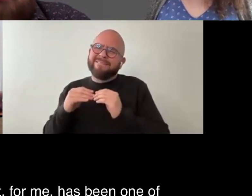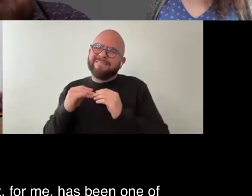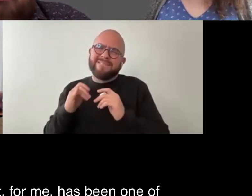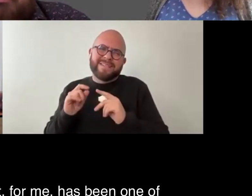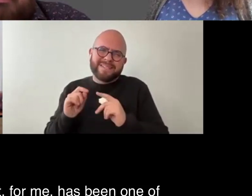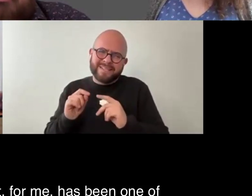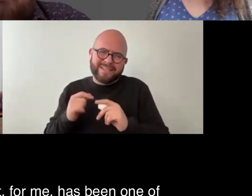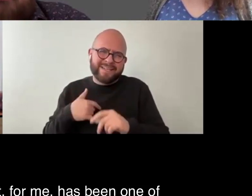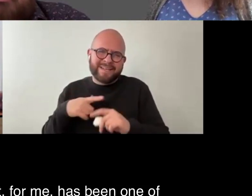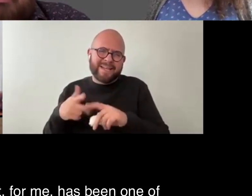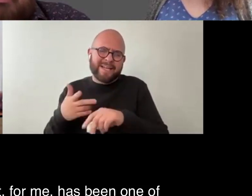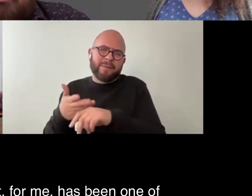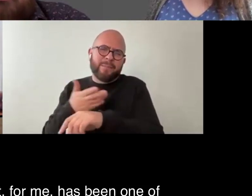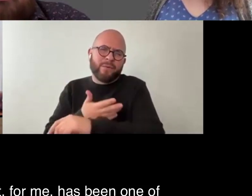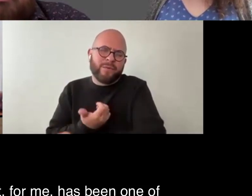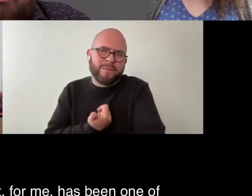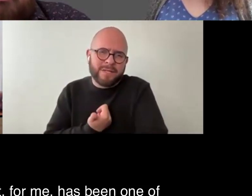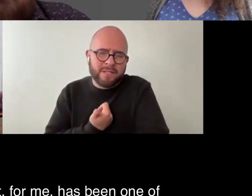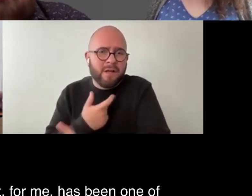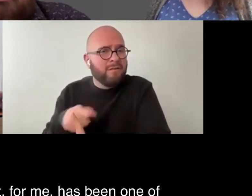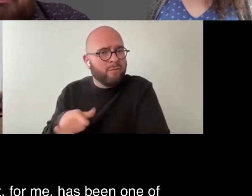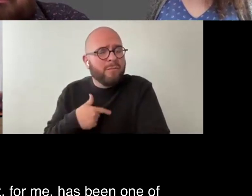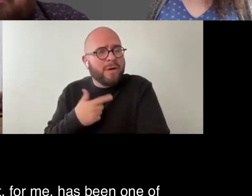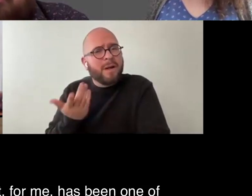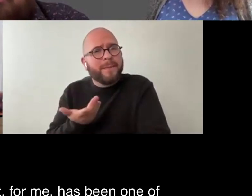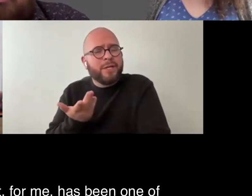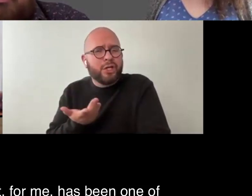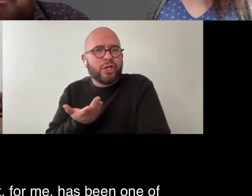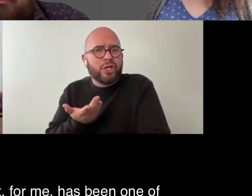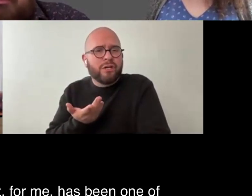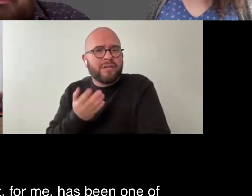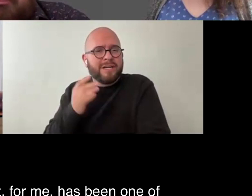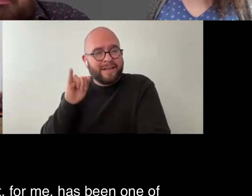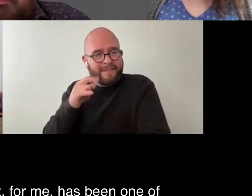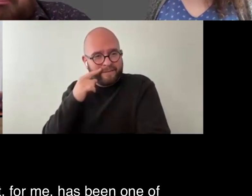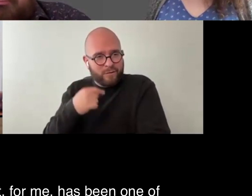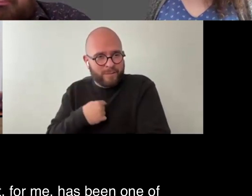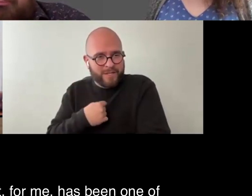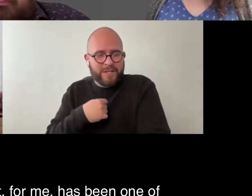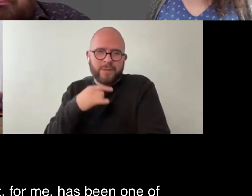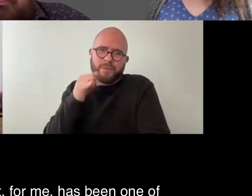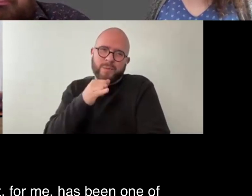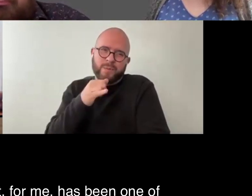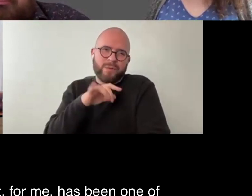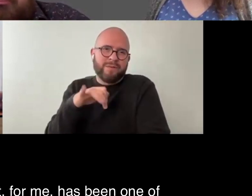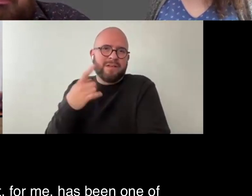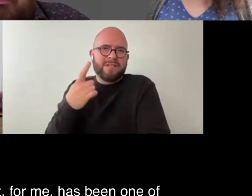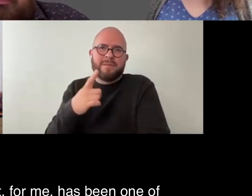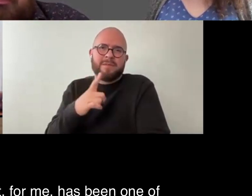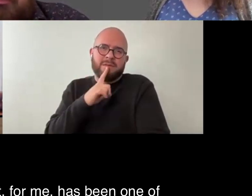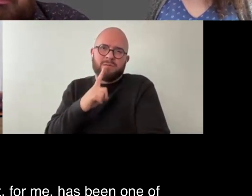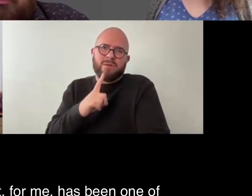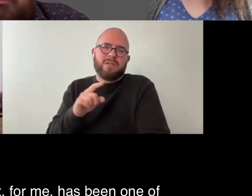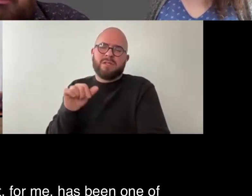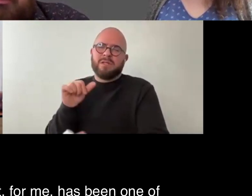it better, but I'm here. That for me has been one of the most durable